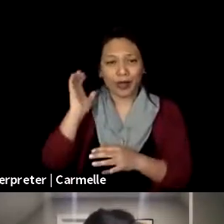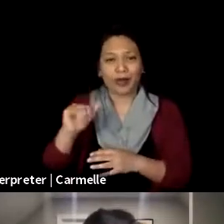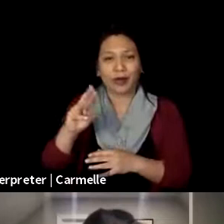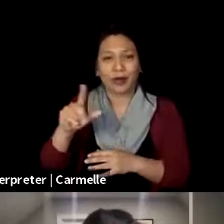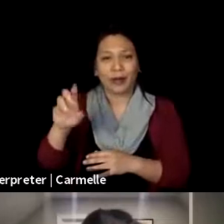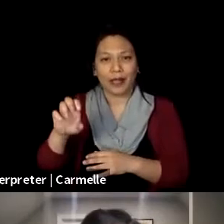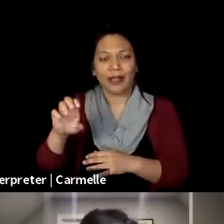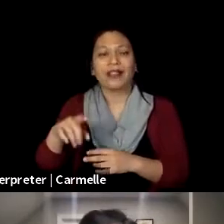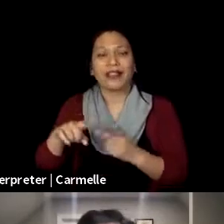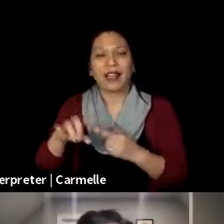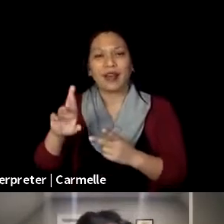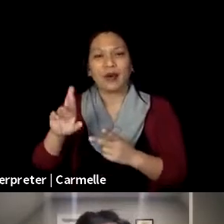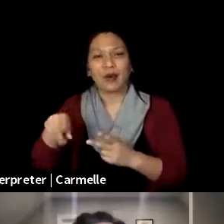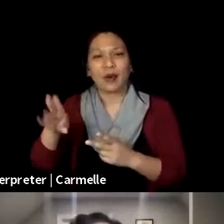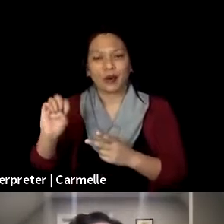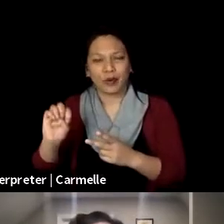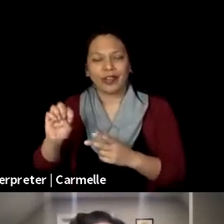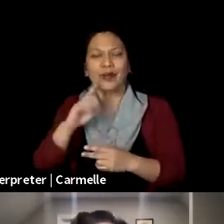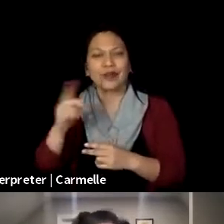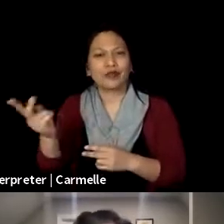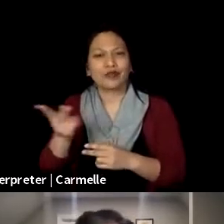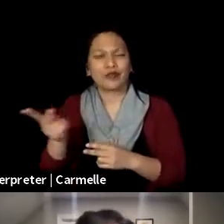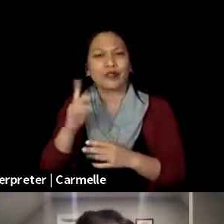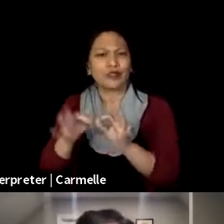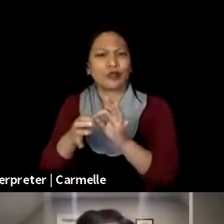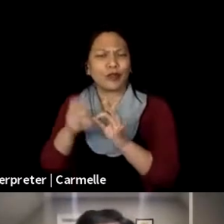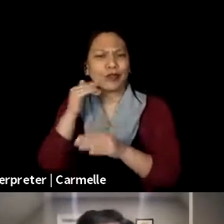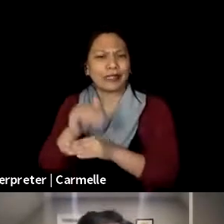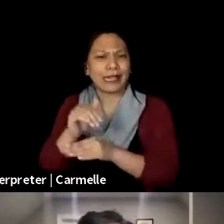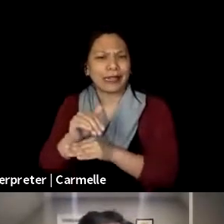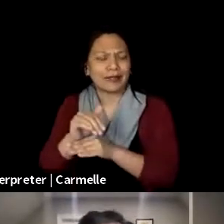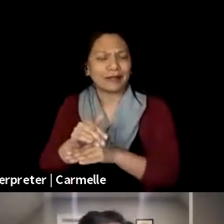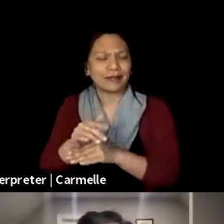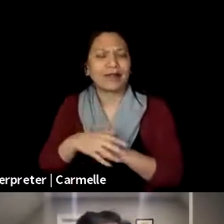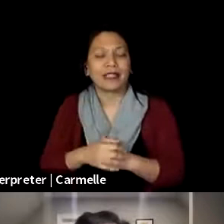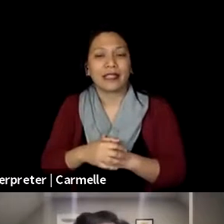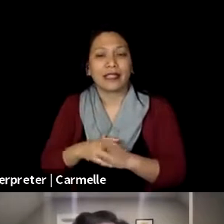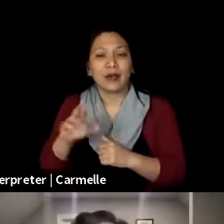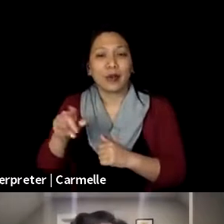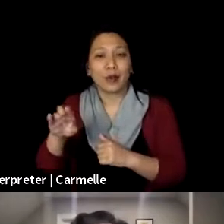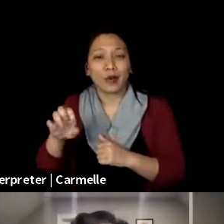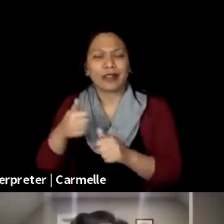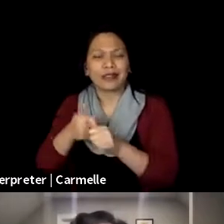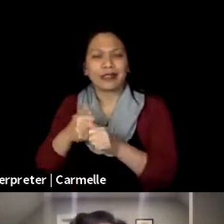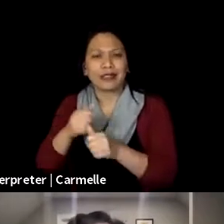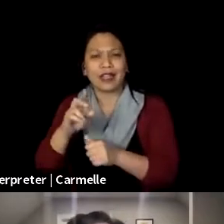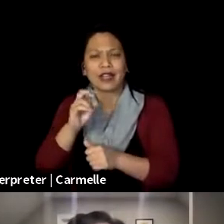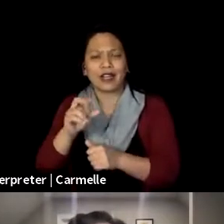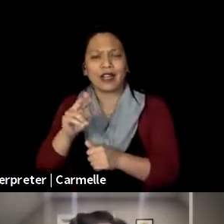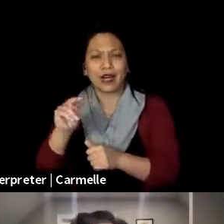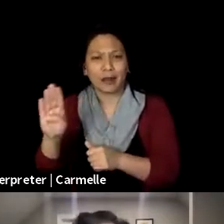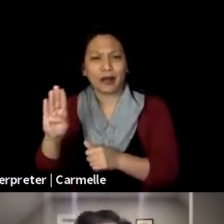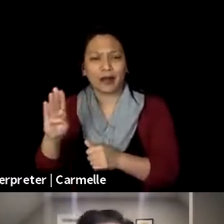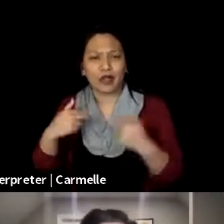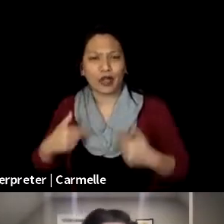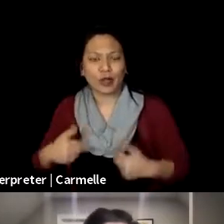Rogue Benjamin. So they are providing ASL interpretation for tonight's event. Rogue is a non-binary human with white